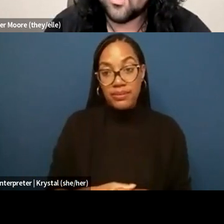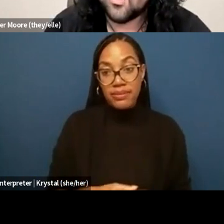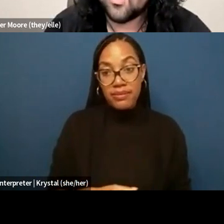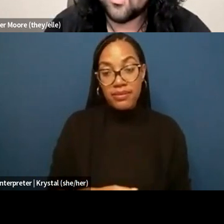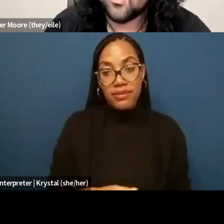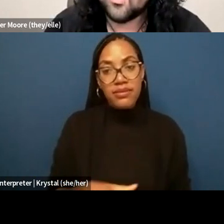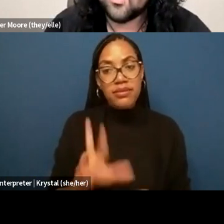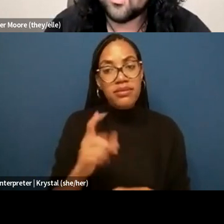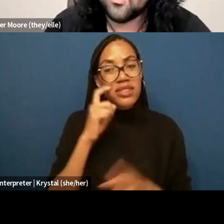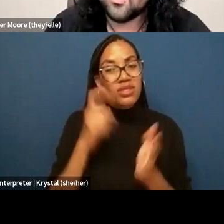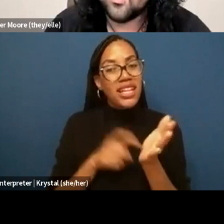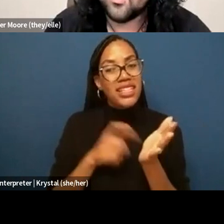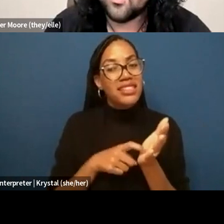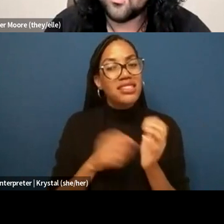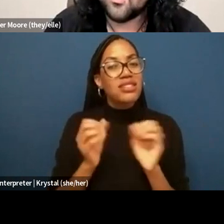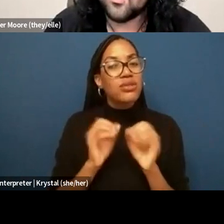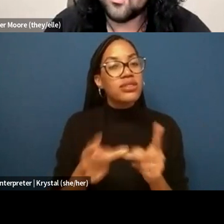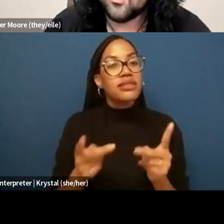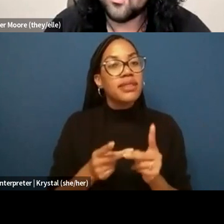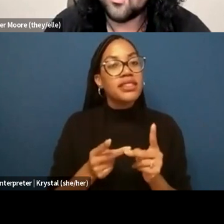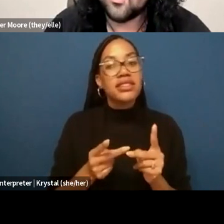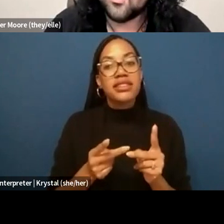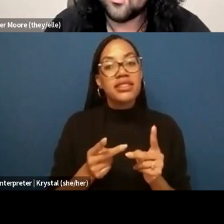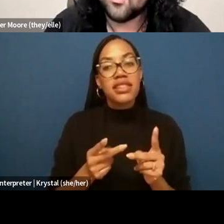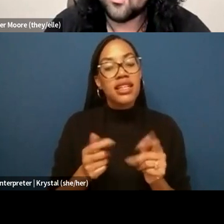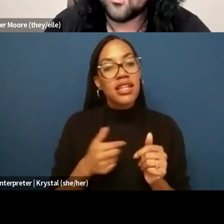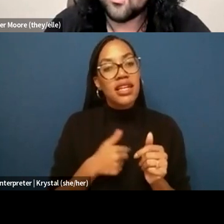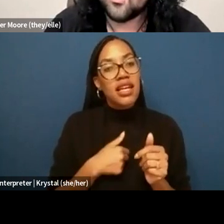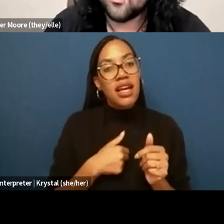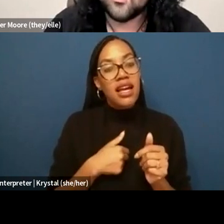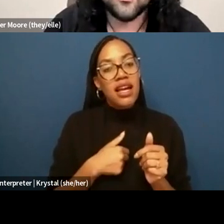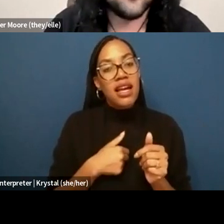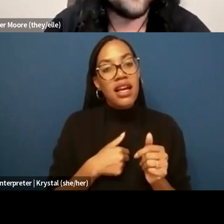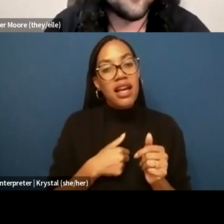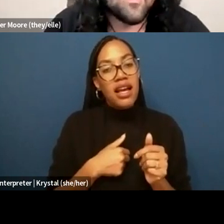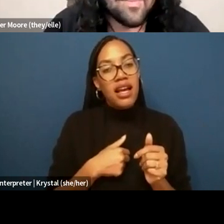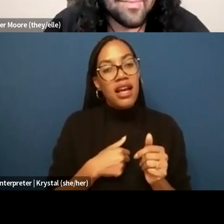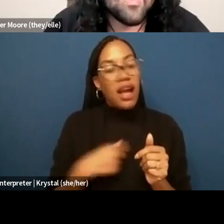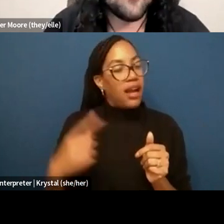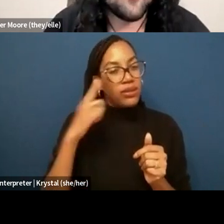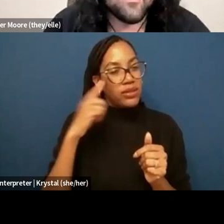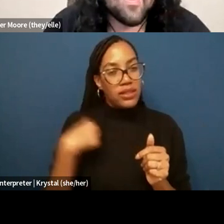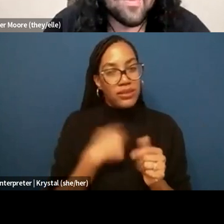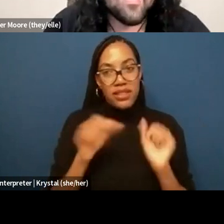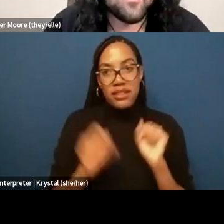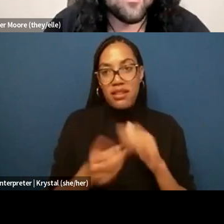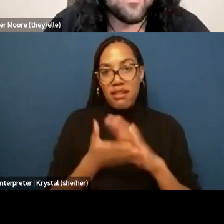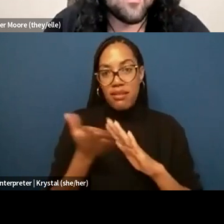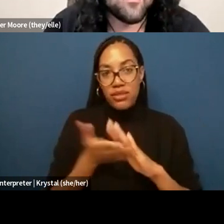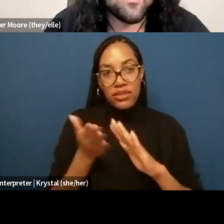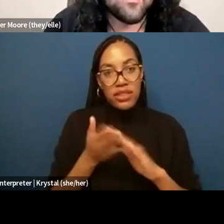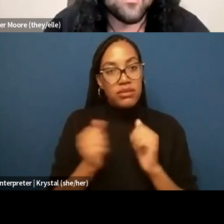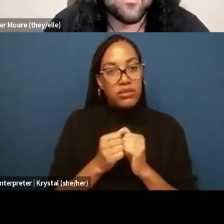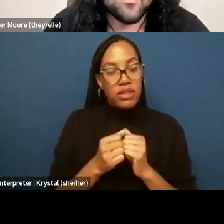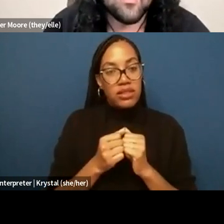and recognize there really is no space where I believe any of us can operate, which is where there's a culture of a